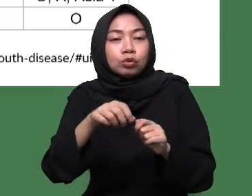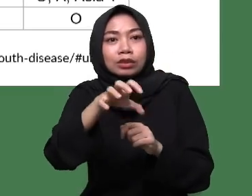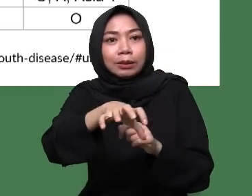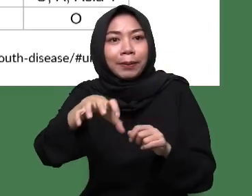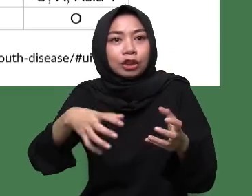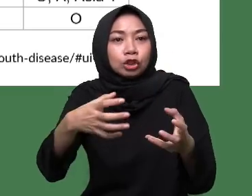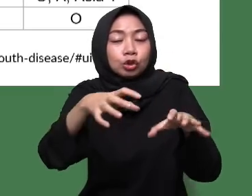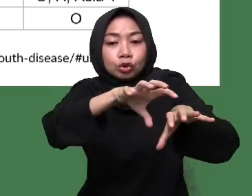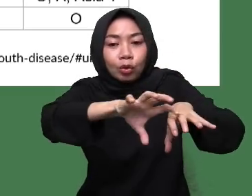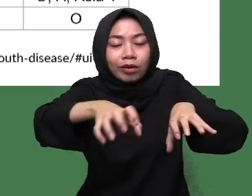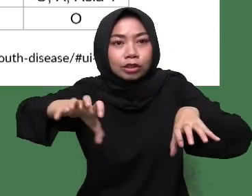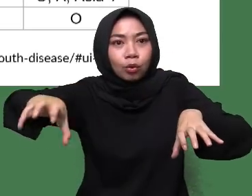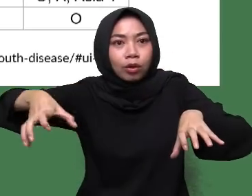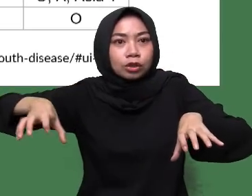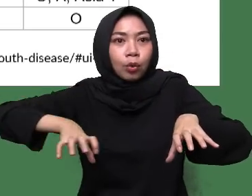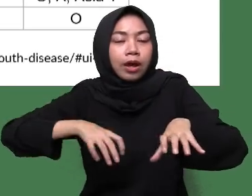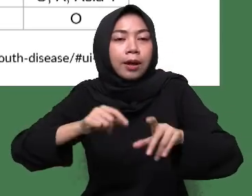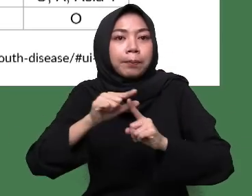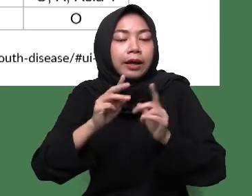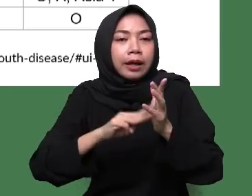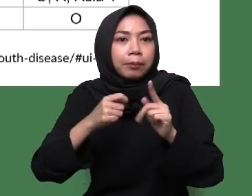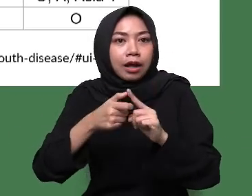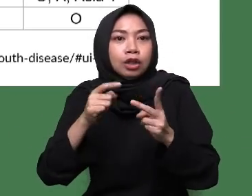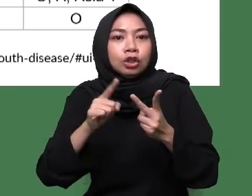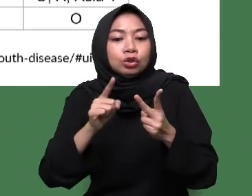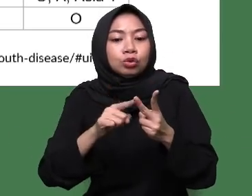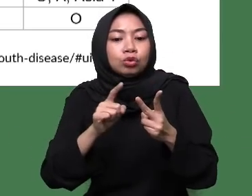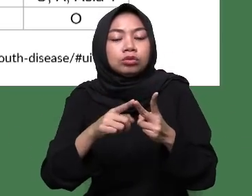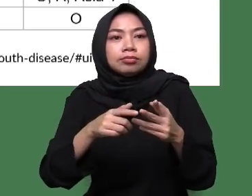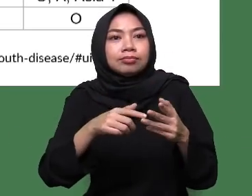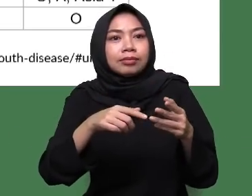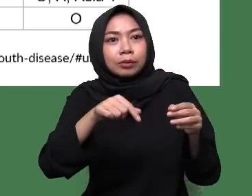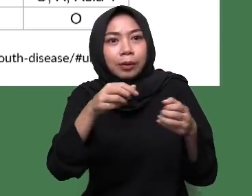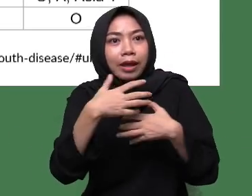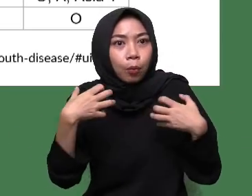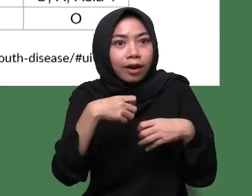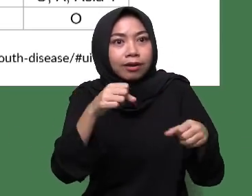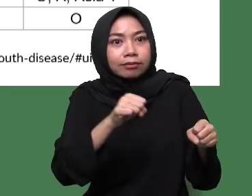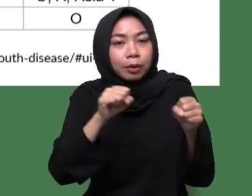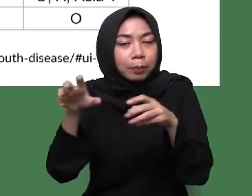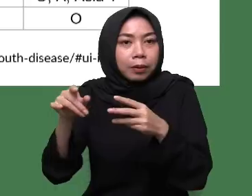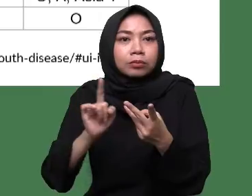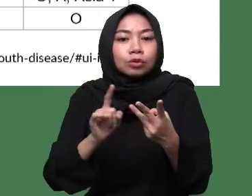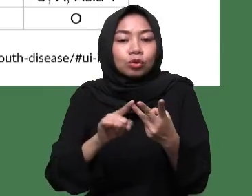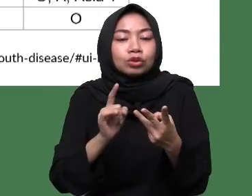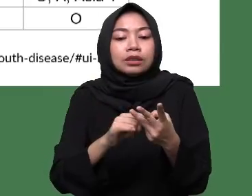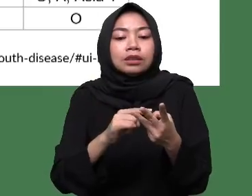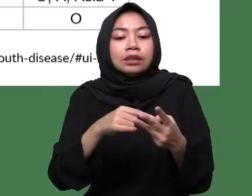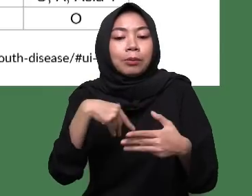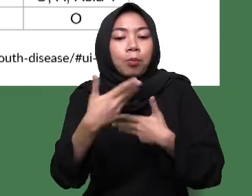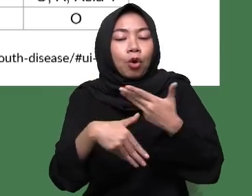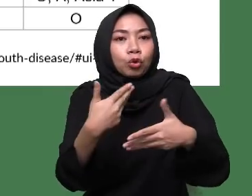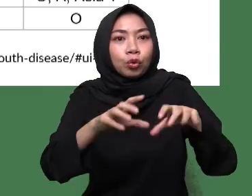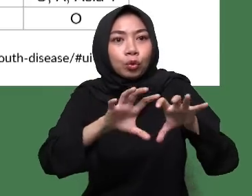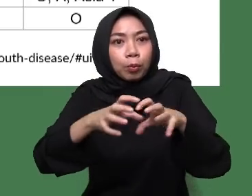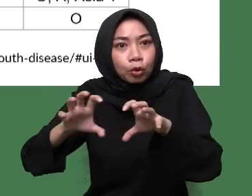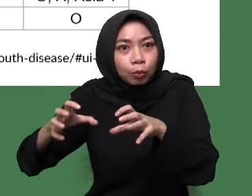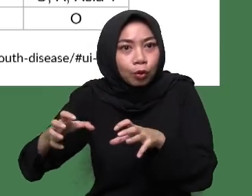system for the FMD, and the traffic for livestock, fresh animal products, and processed animal